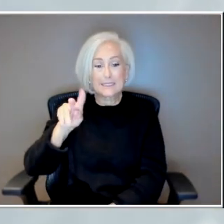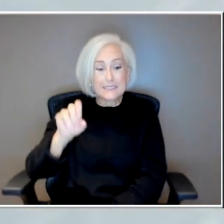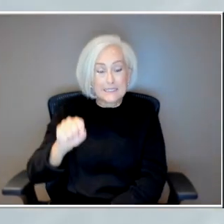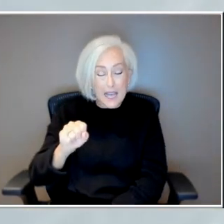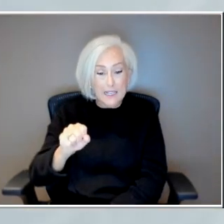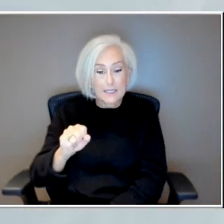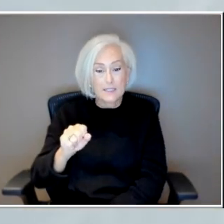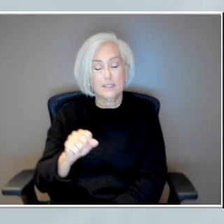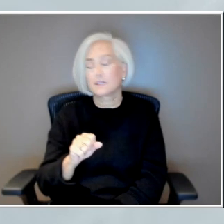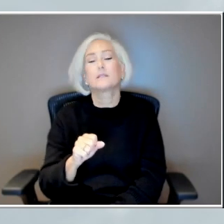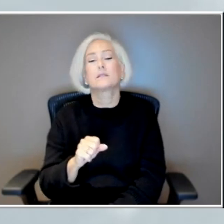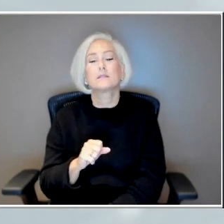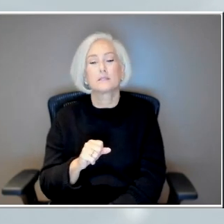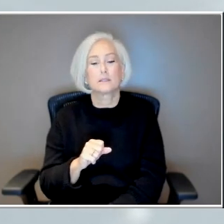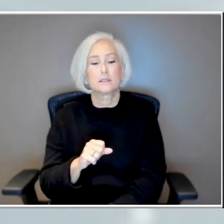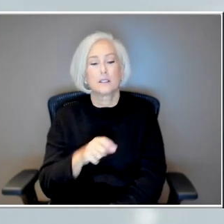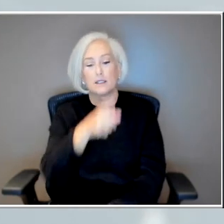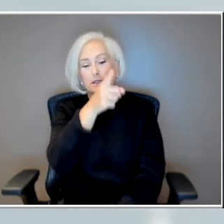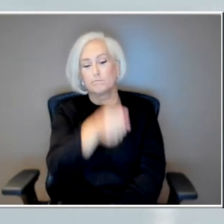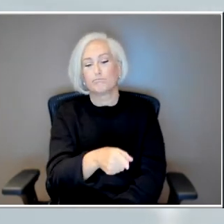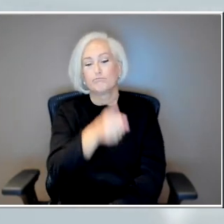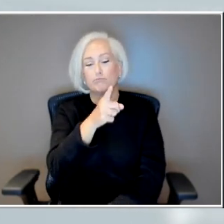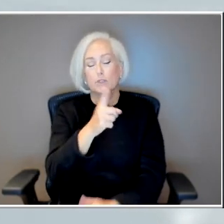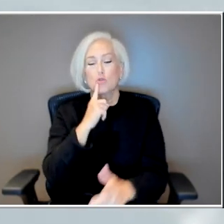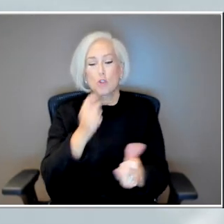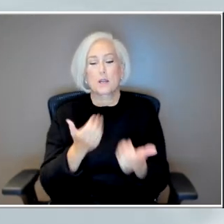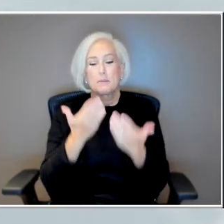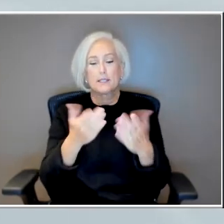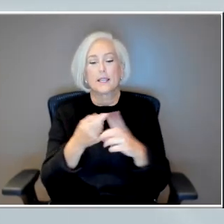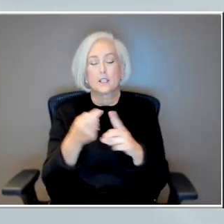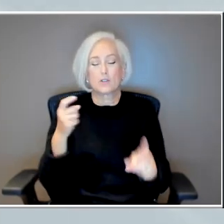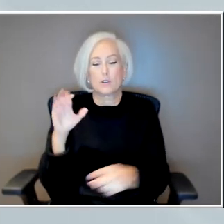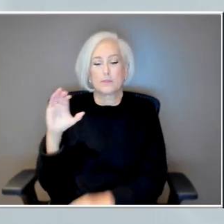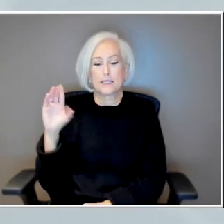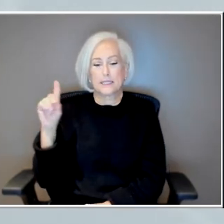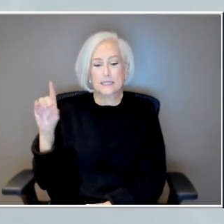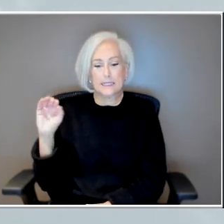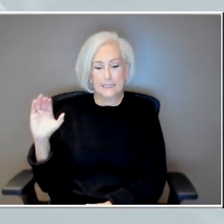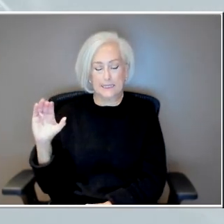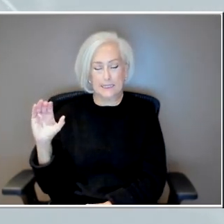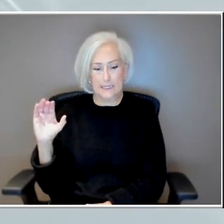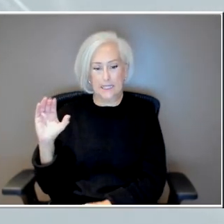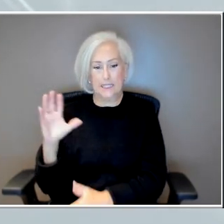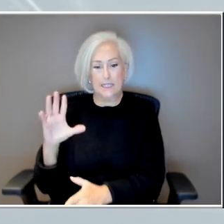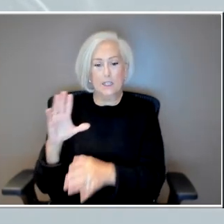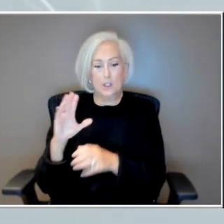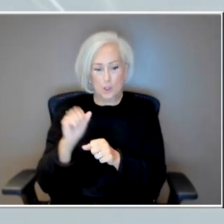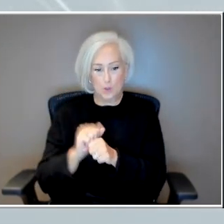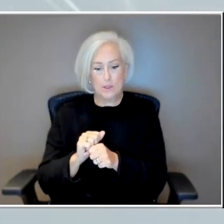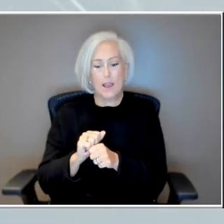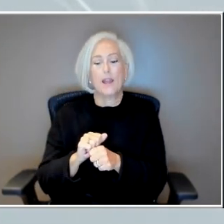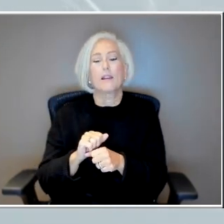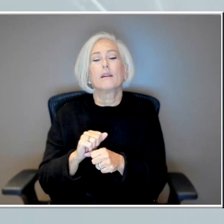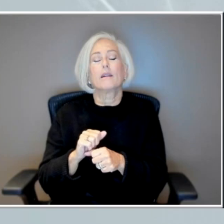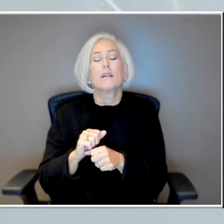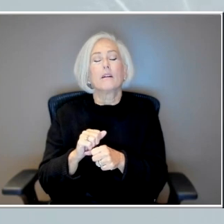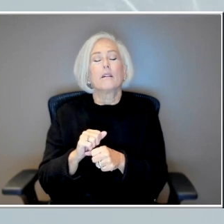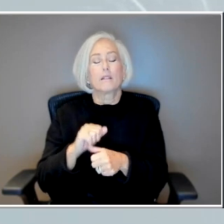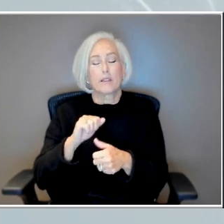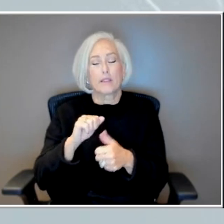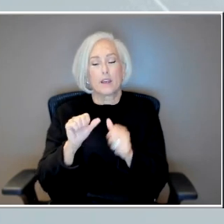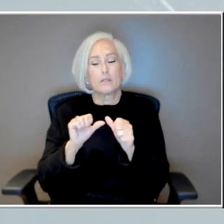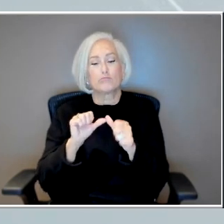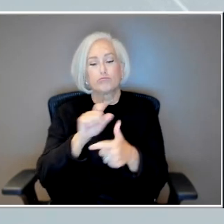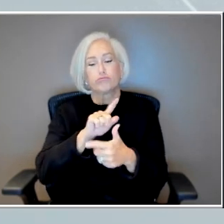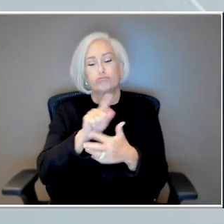that's been put out by the CDC for people to get the subsequent doses as well. There are